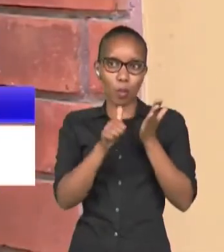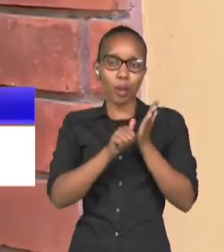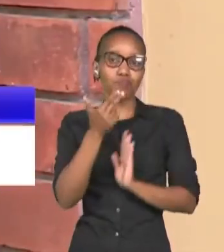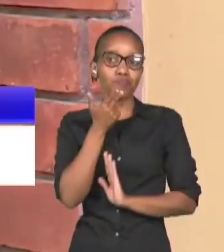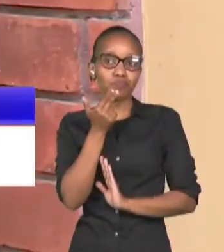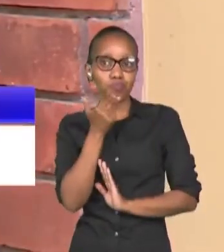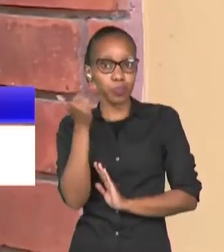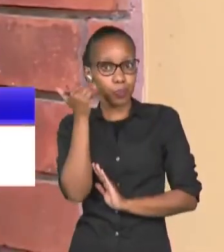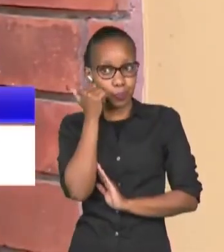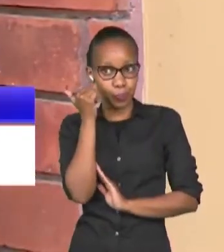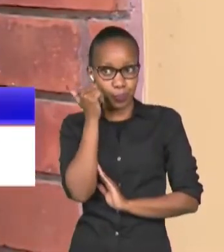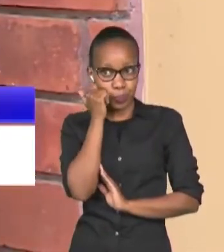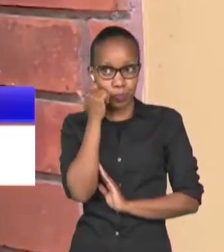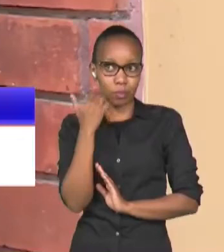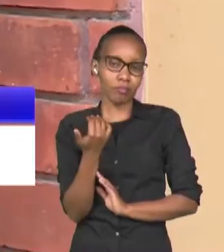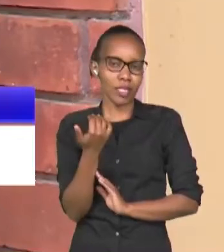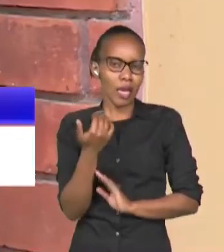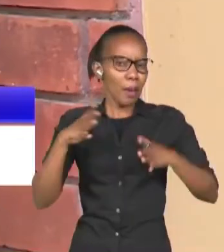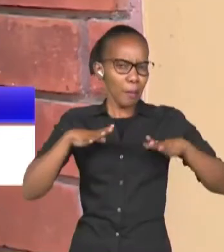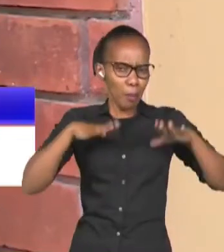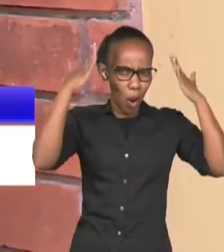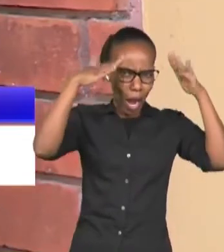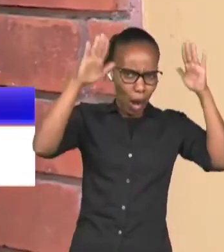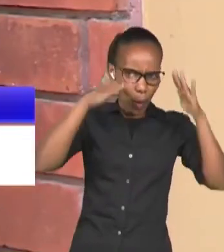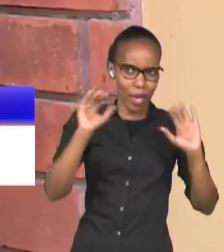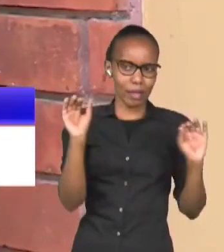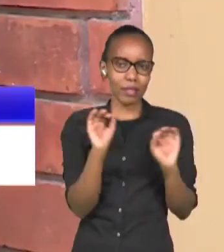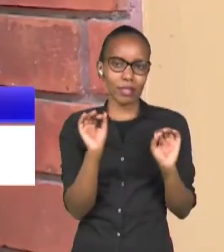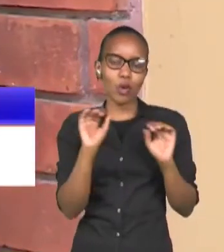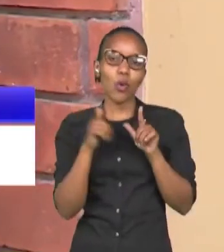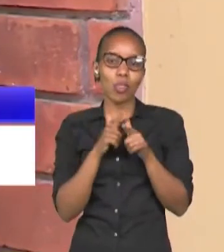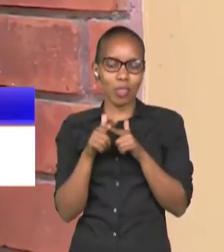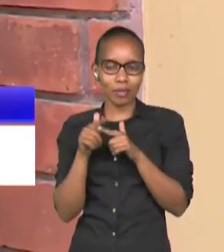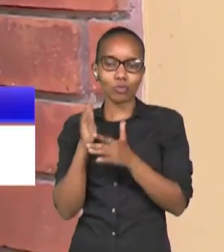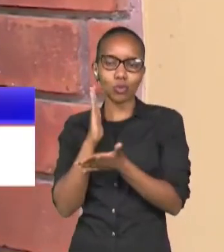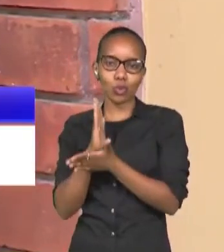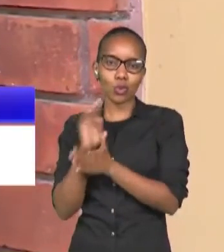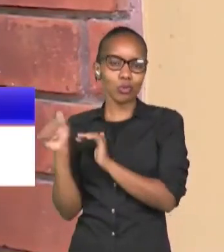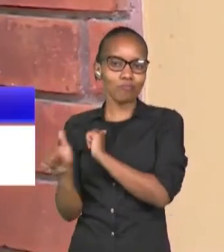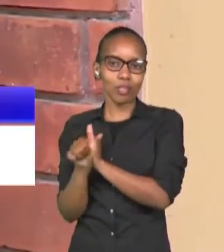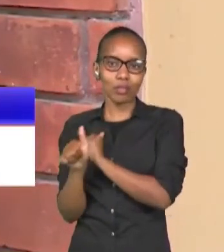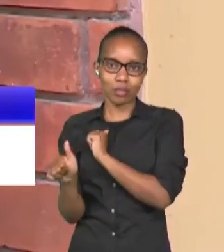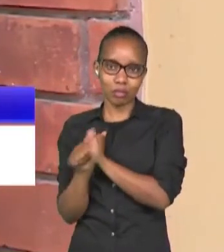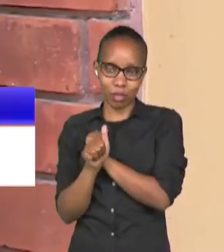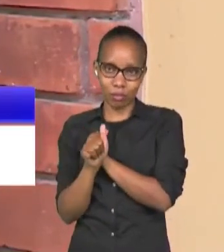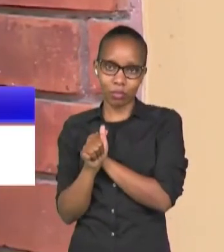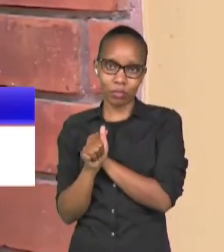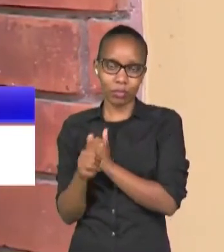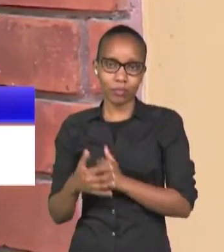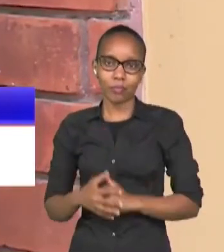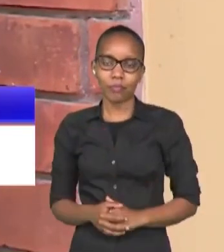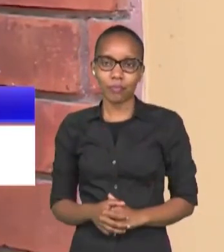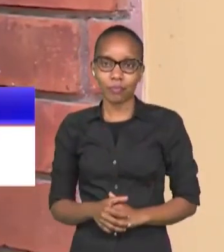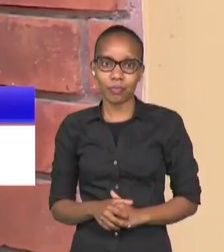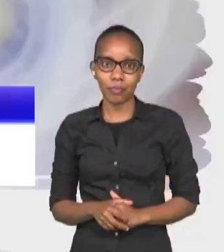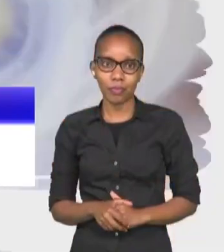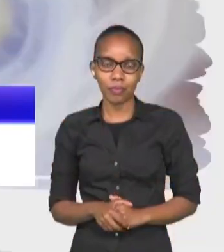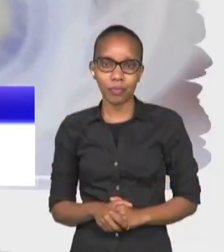and when it continues to go unnoticed, it could result to a full-blown crisis. Harriet Chimea, Switch TV, Nairobi.